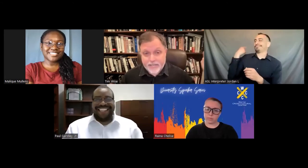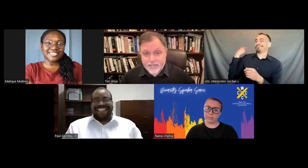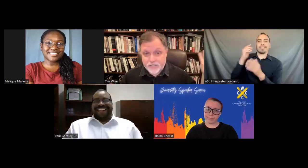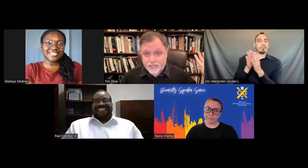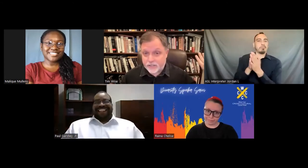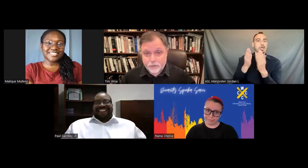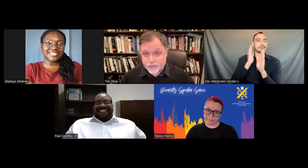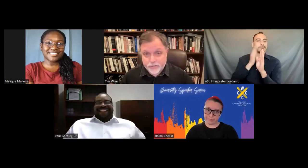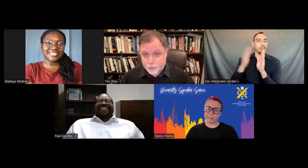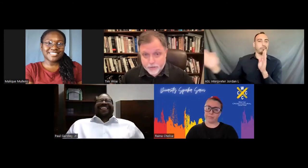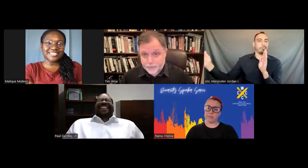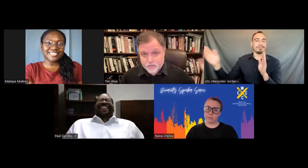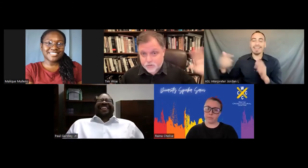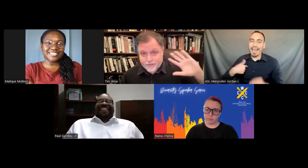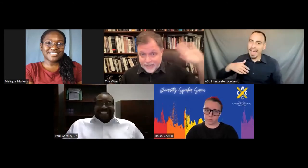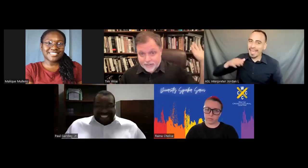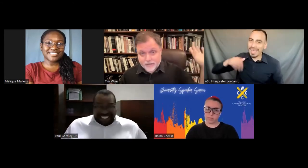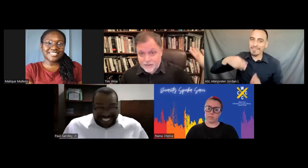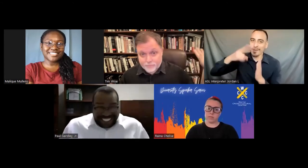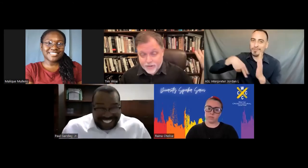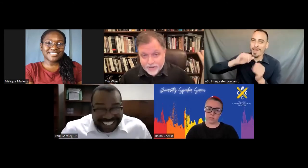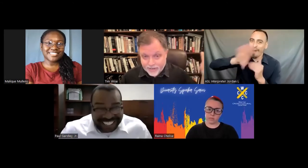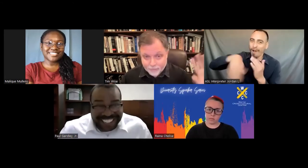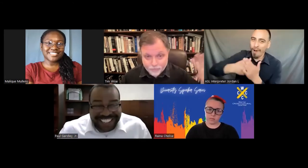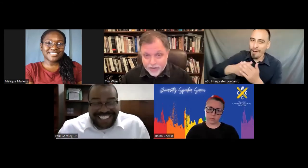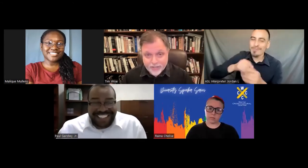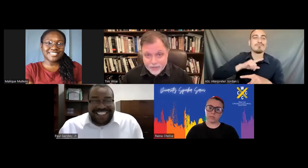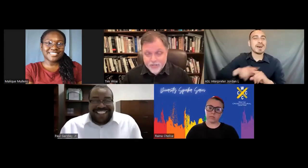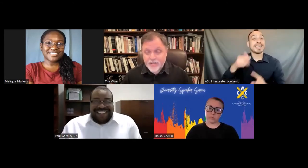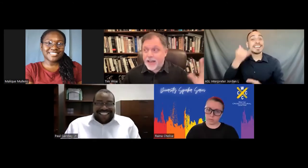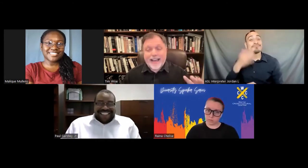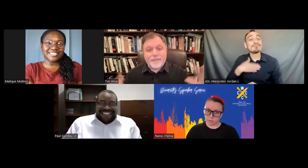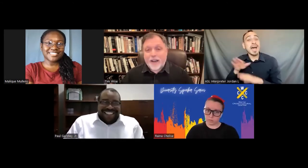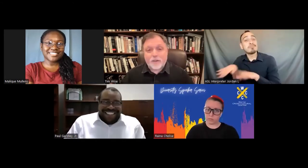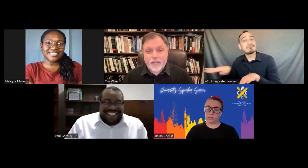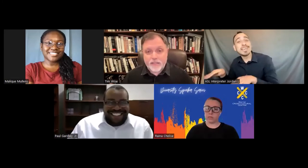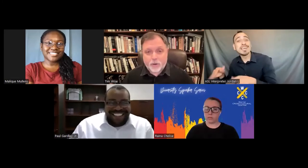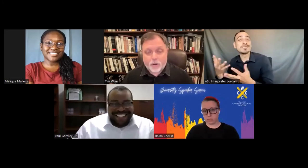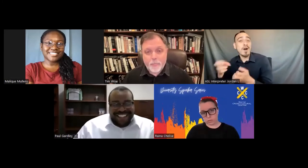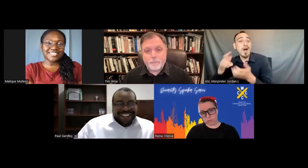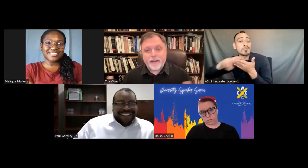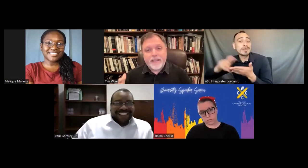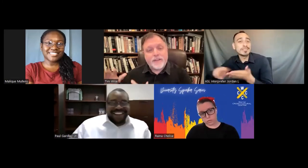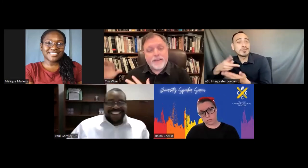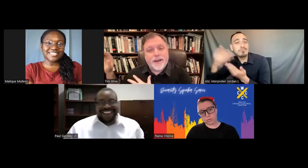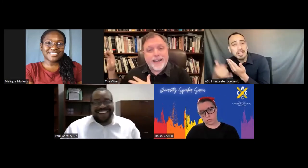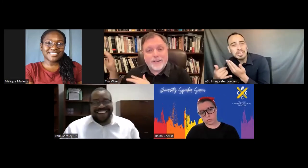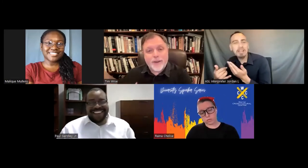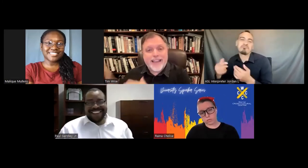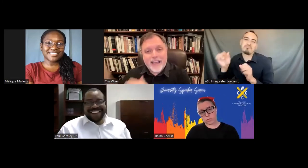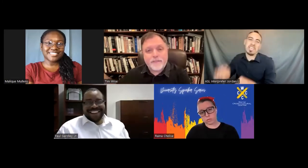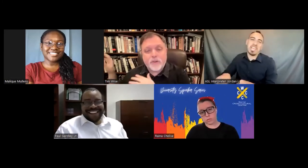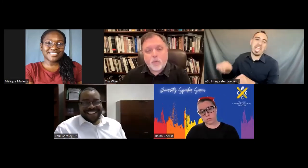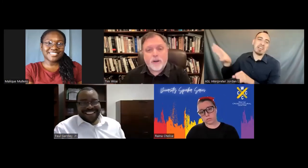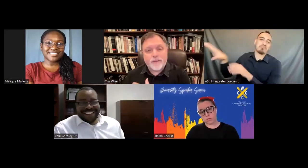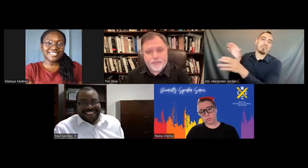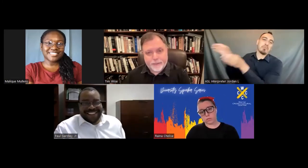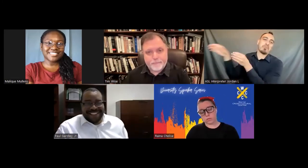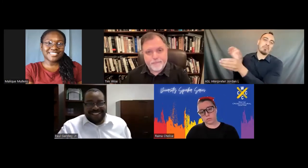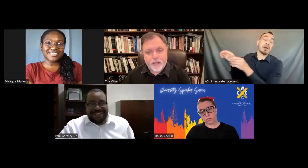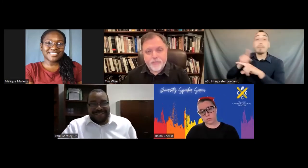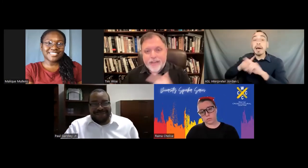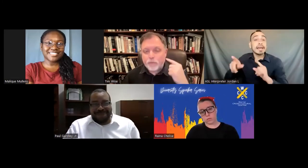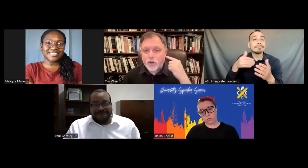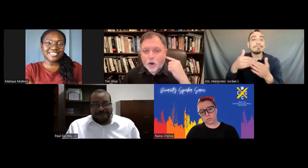if my kids need to do a research paper. So I've got a library and I'm ready to use it. I have not read them all, but even if I had read every one of